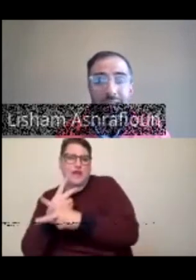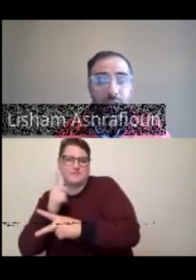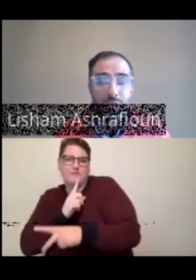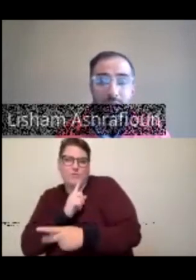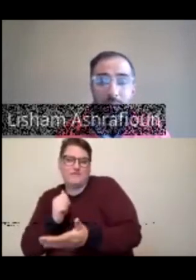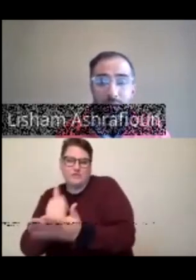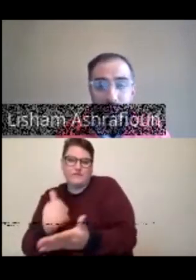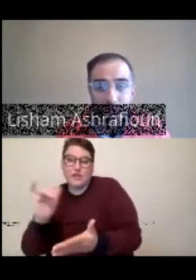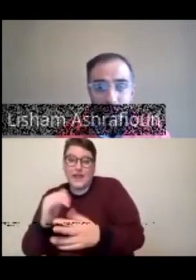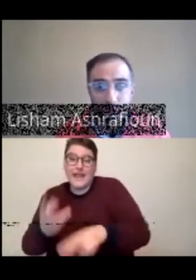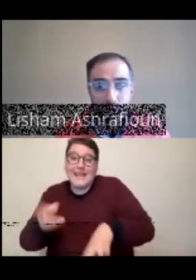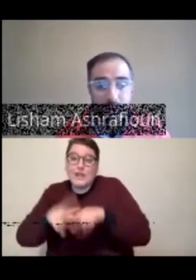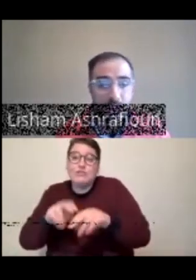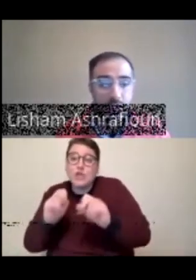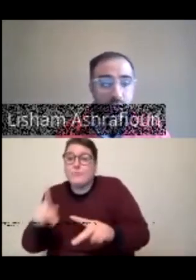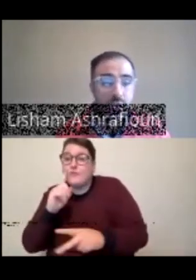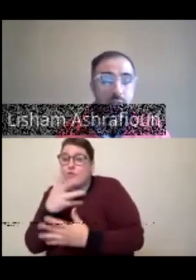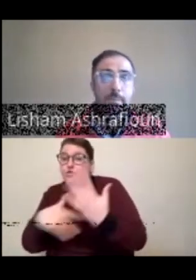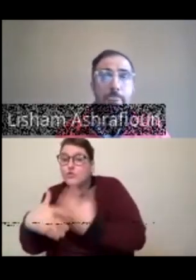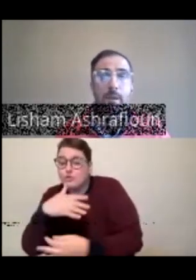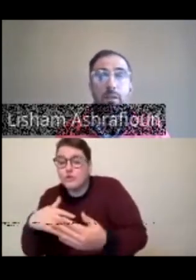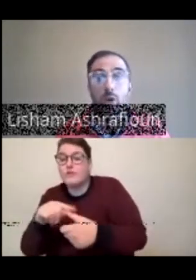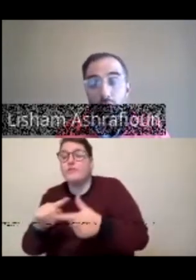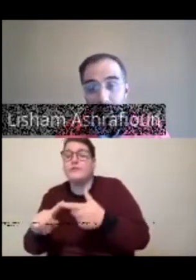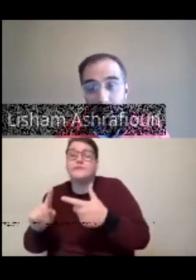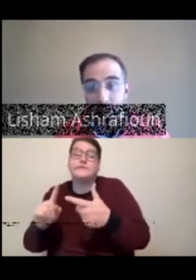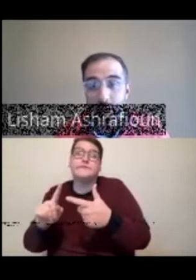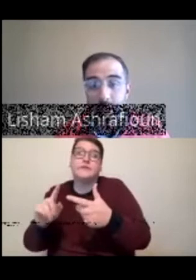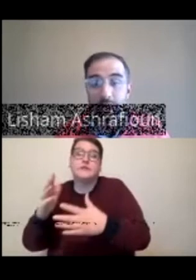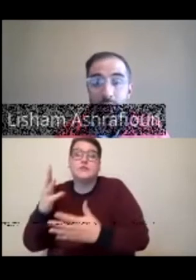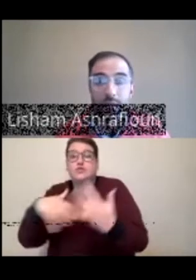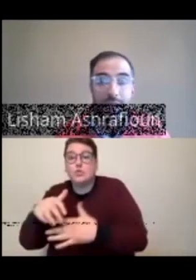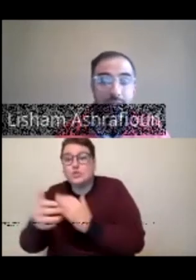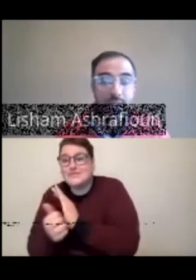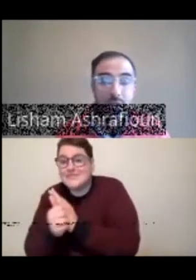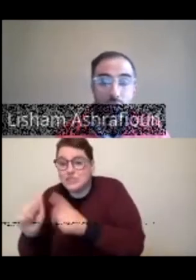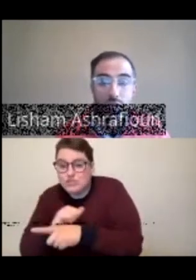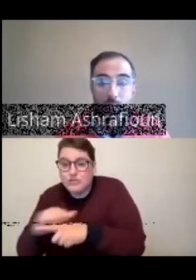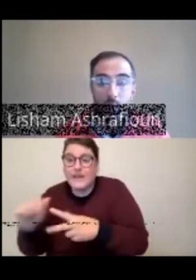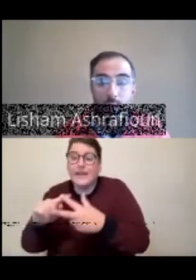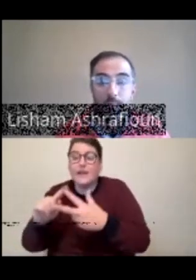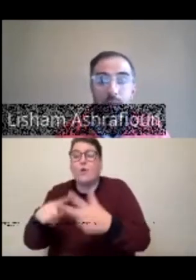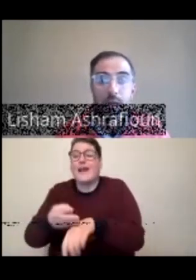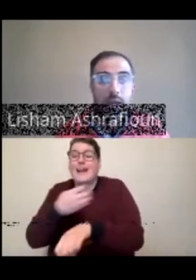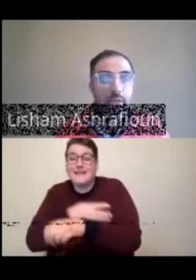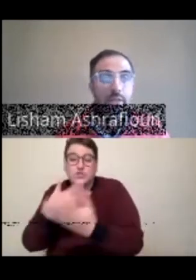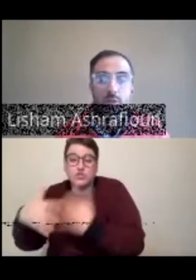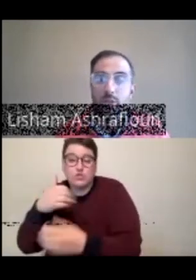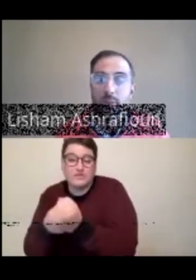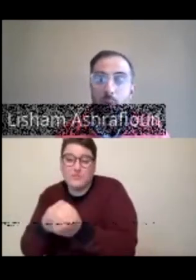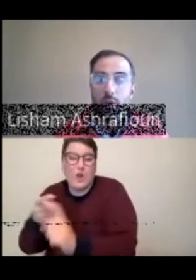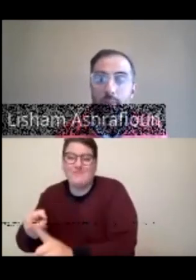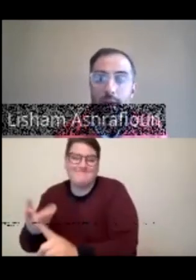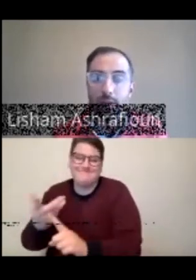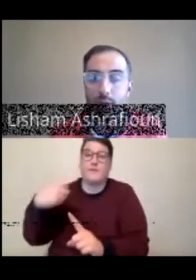like increasing opportunities for social interactions, social skills training, or enhancing social support. And then this